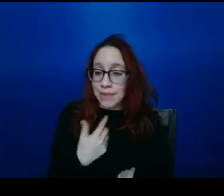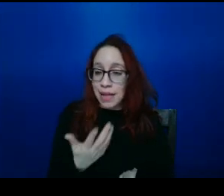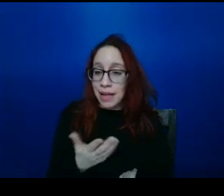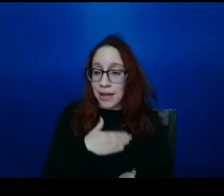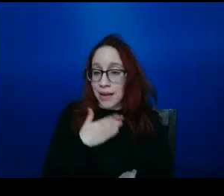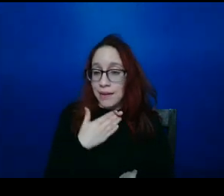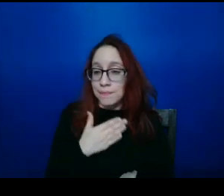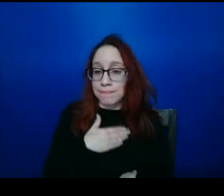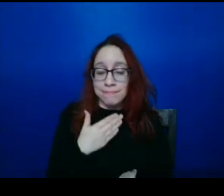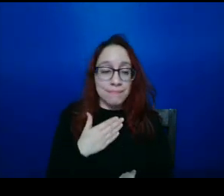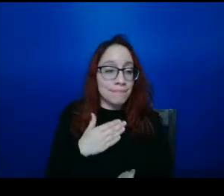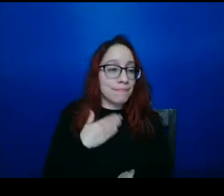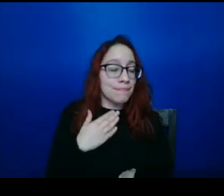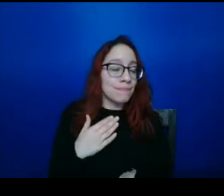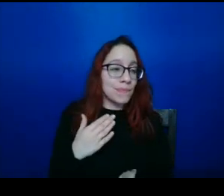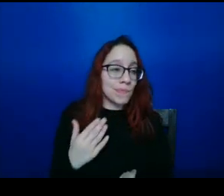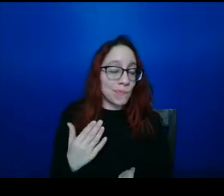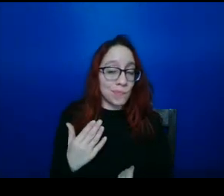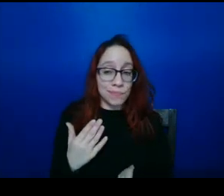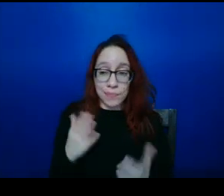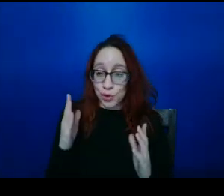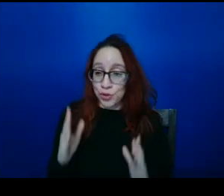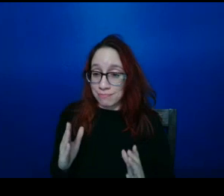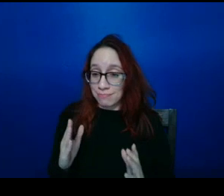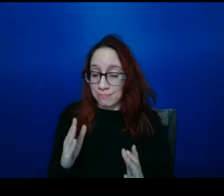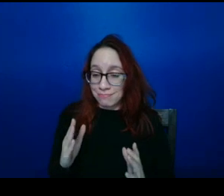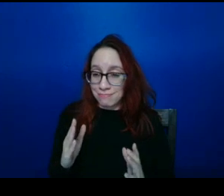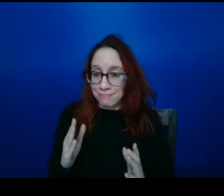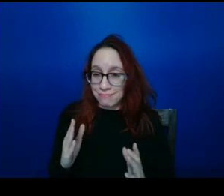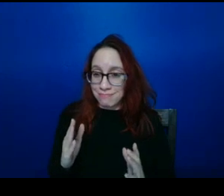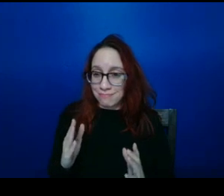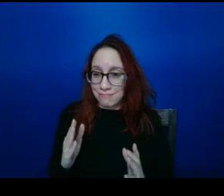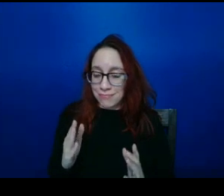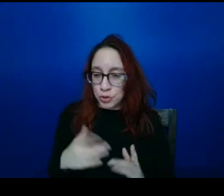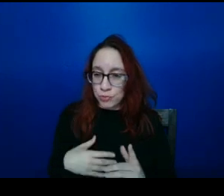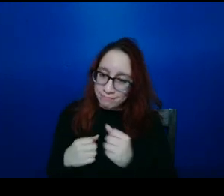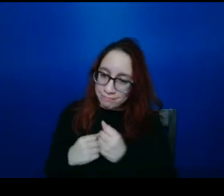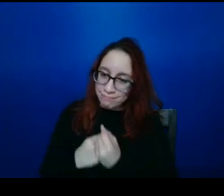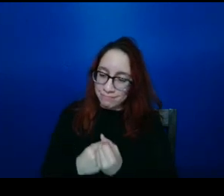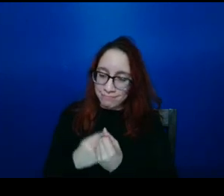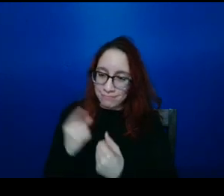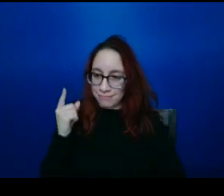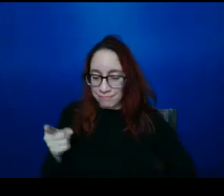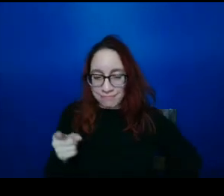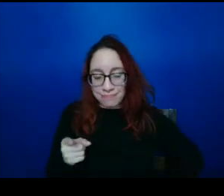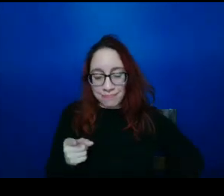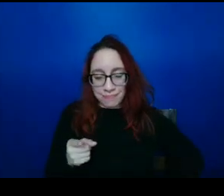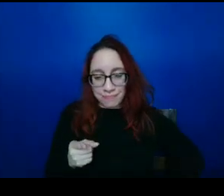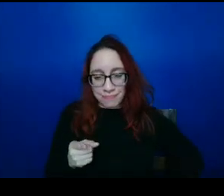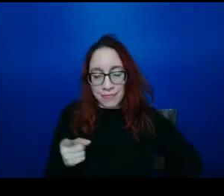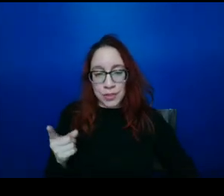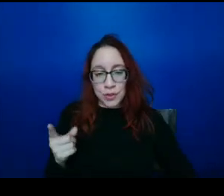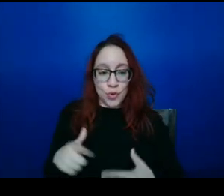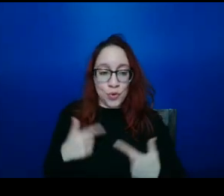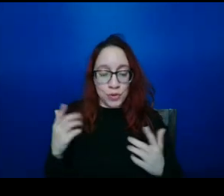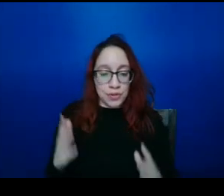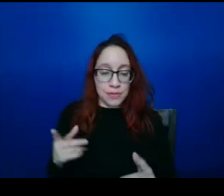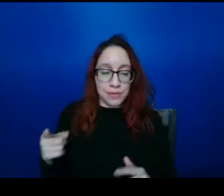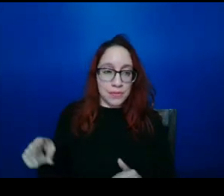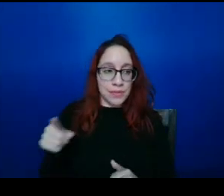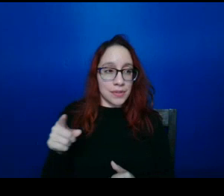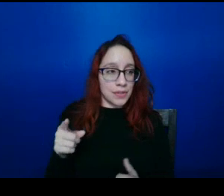to have been the person to spearhead it for them. They, the residents there are,